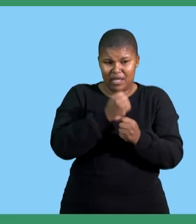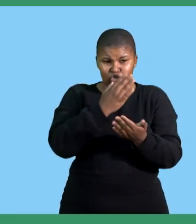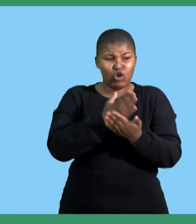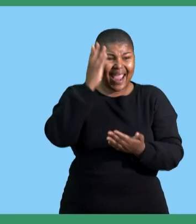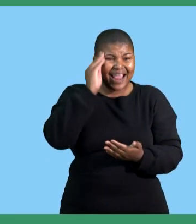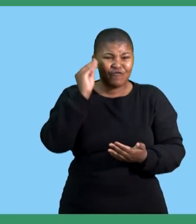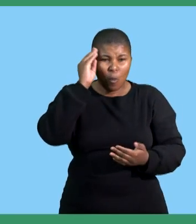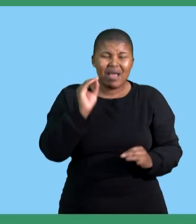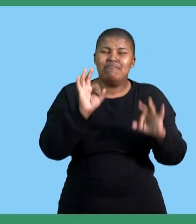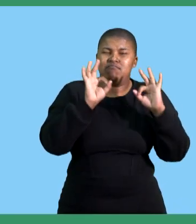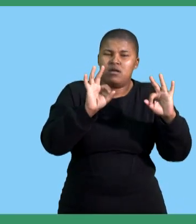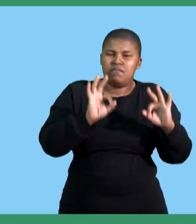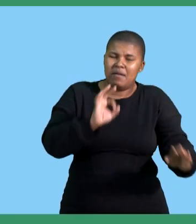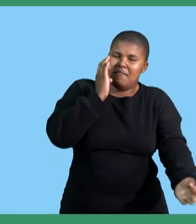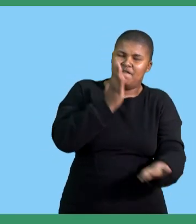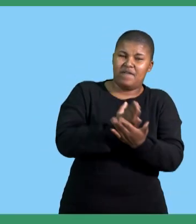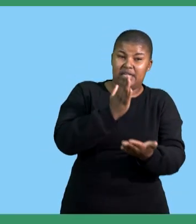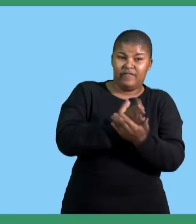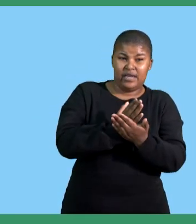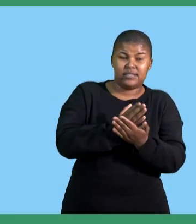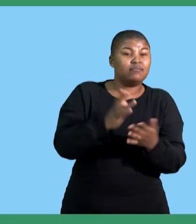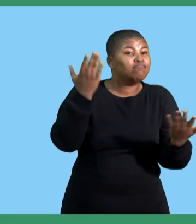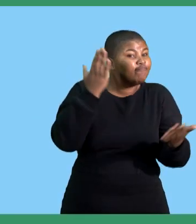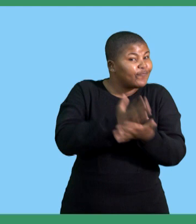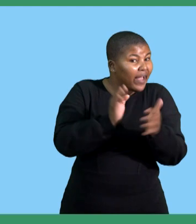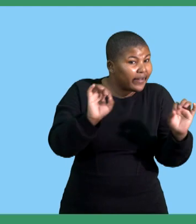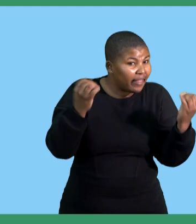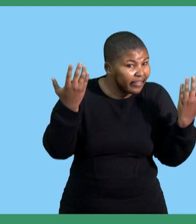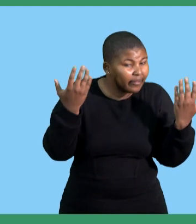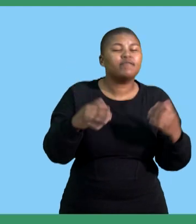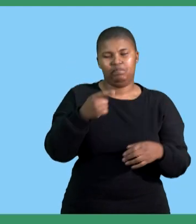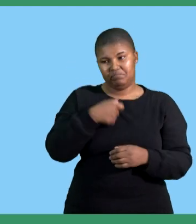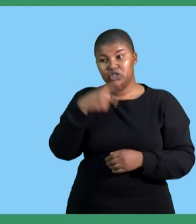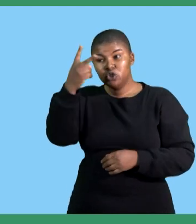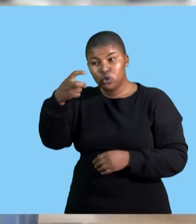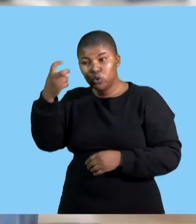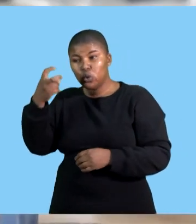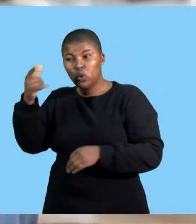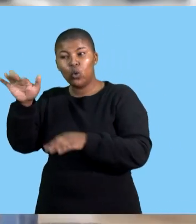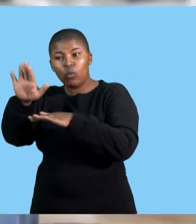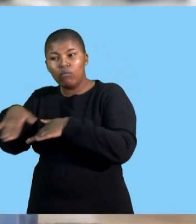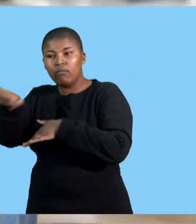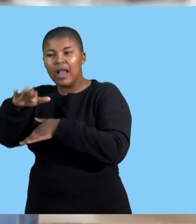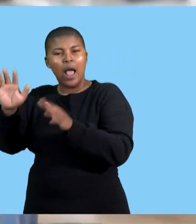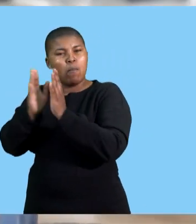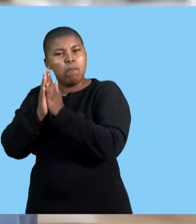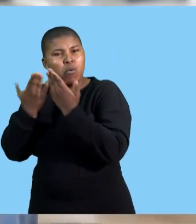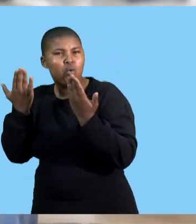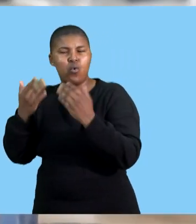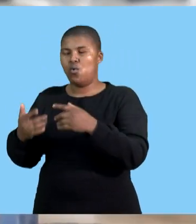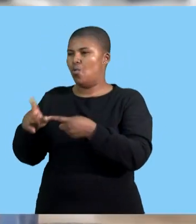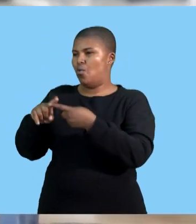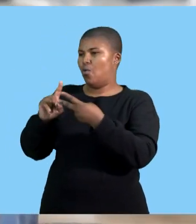credible research materials. Material that we can rely on, material that we know that if we search that particular